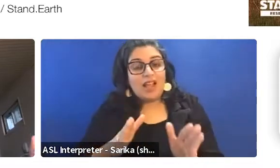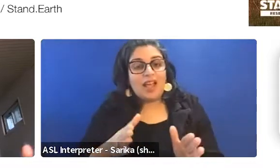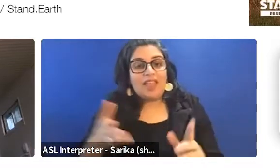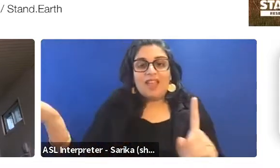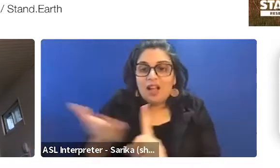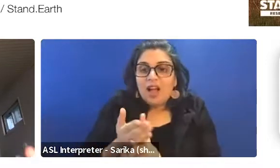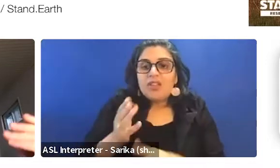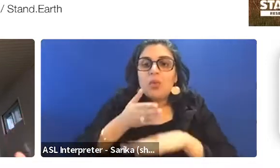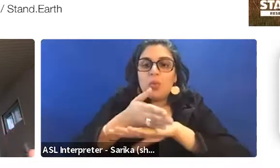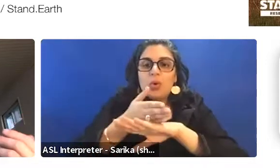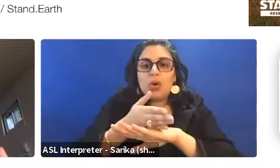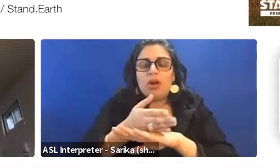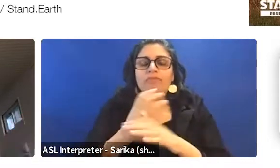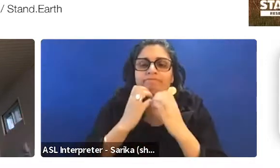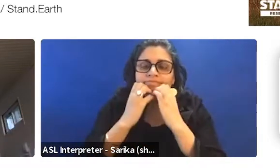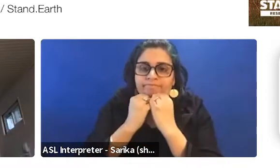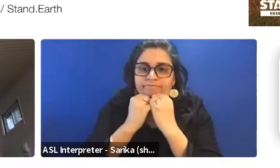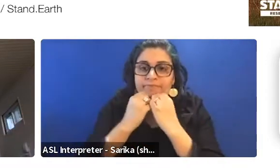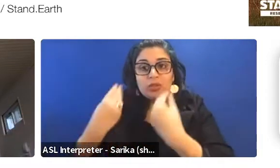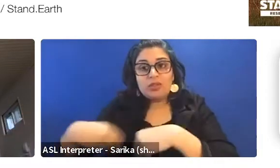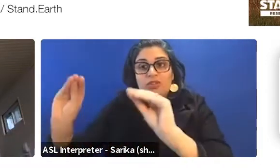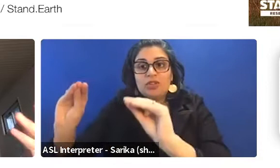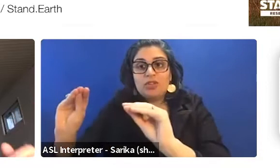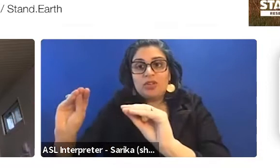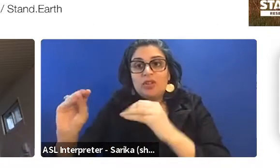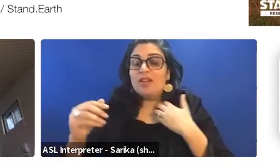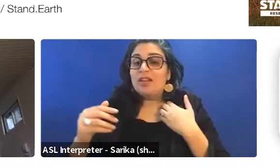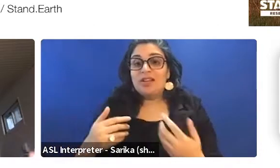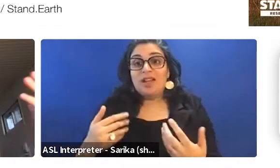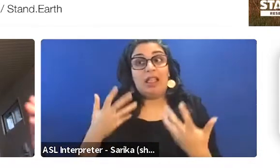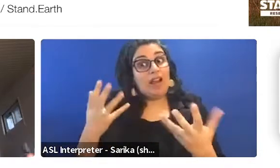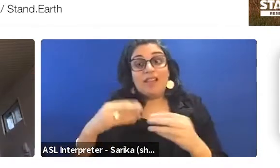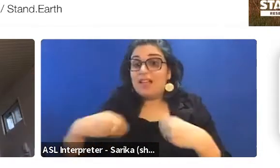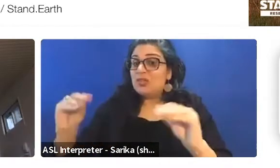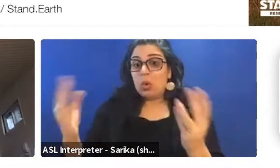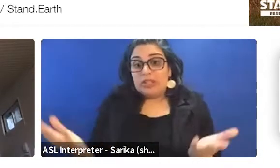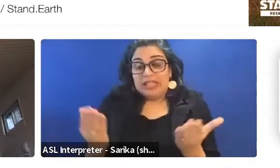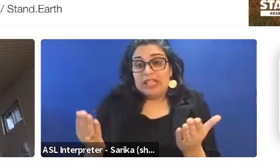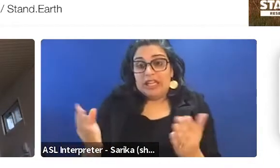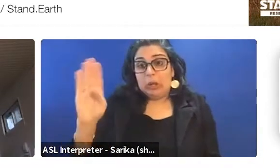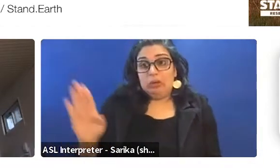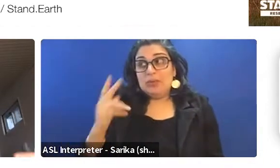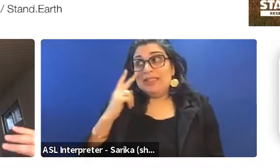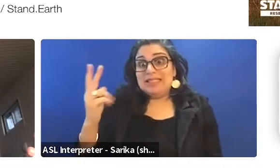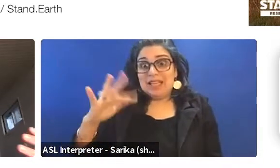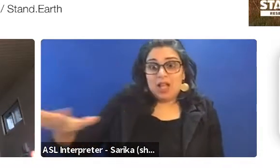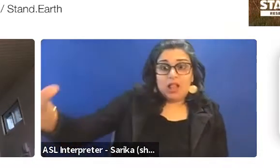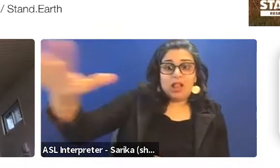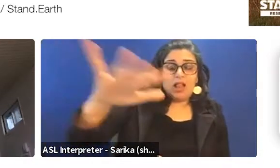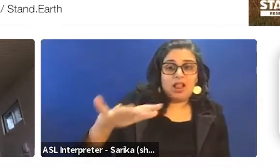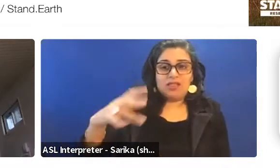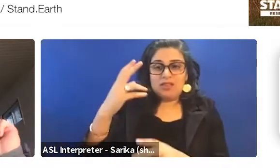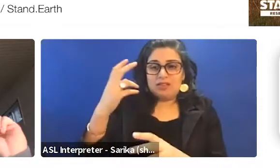precious wood, a lot of it is sold. I'm speaking from Brooklyn. A lot of it's sold around here. You can see it on the High Line and so on. All this